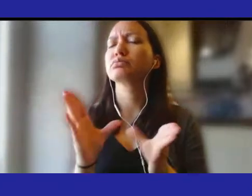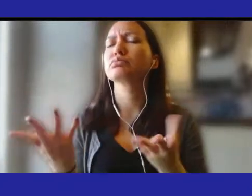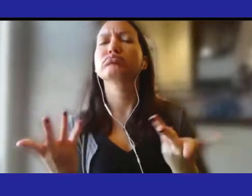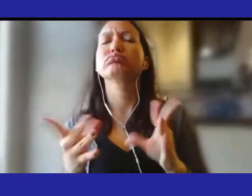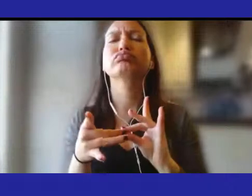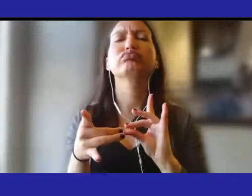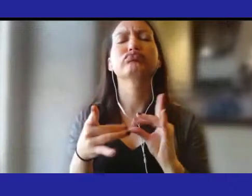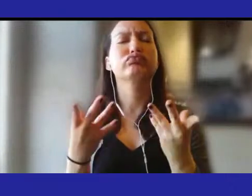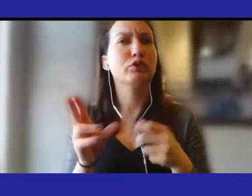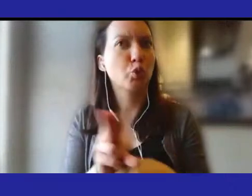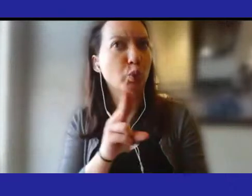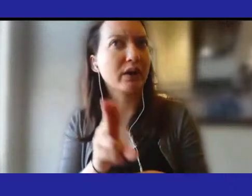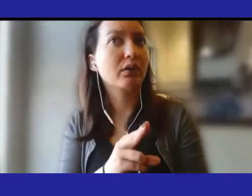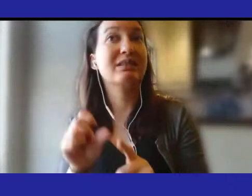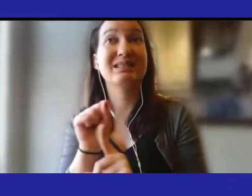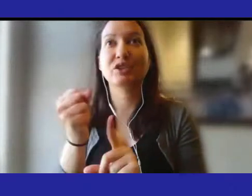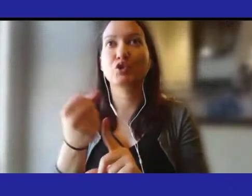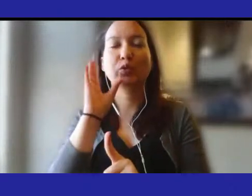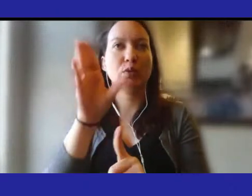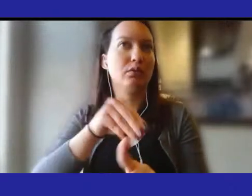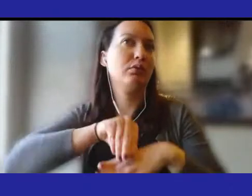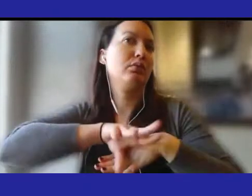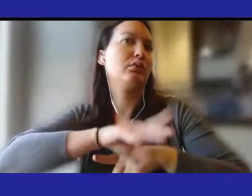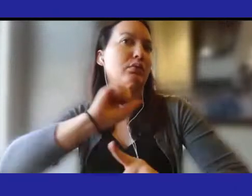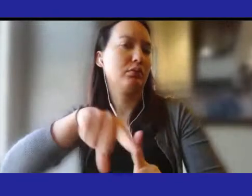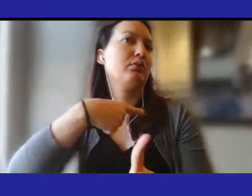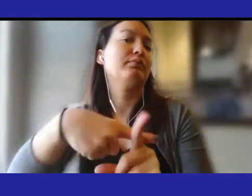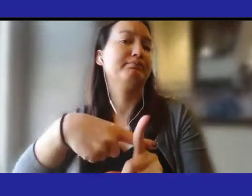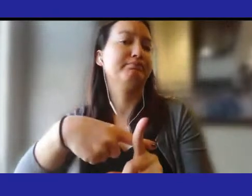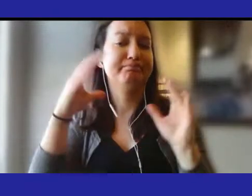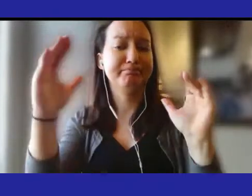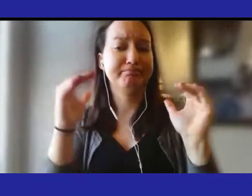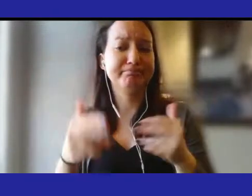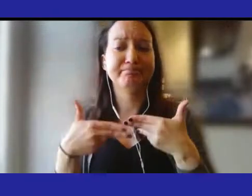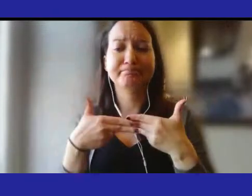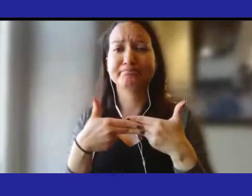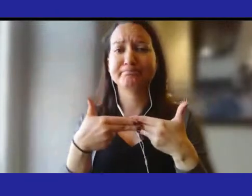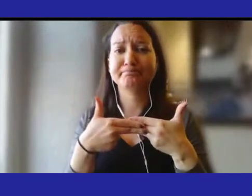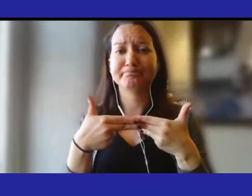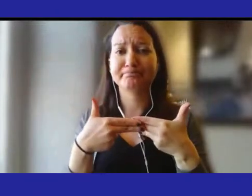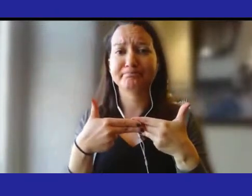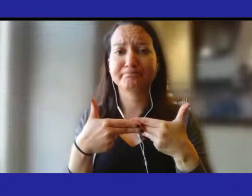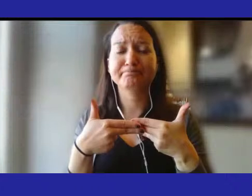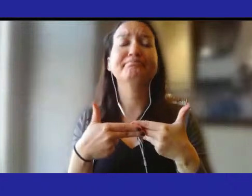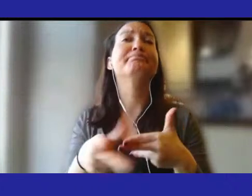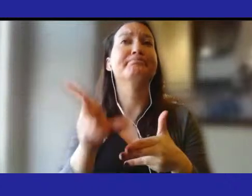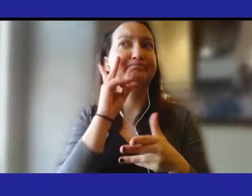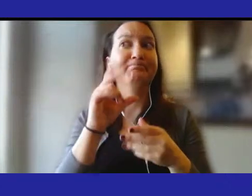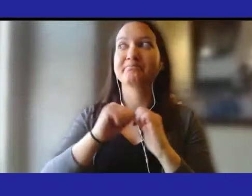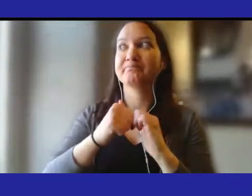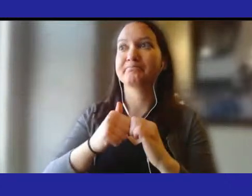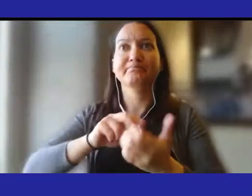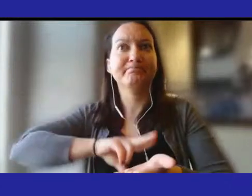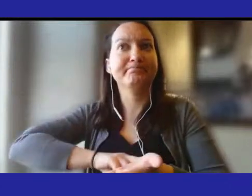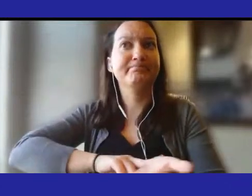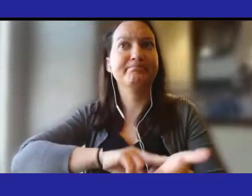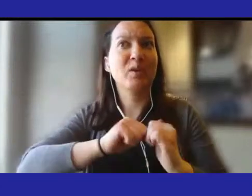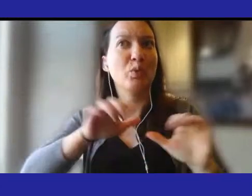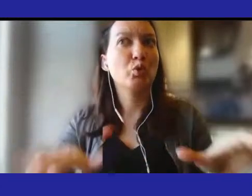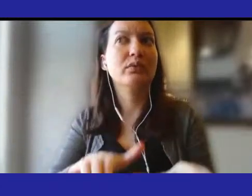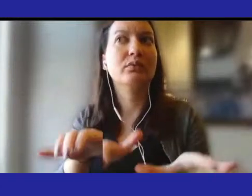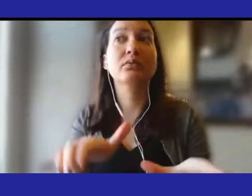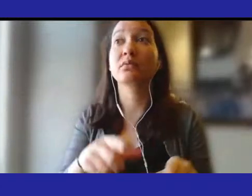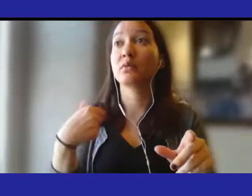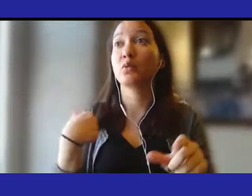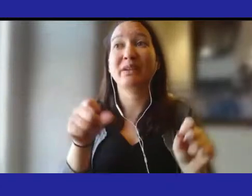that situation one that's going to make a difference. Next. And so we're looking to see how we're doing. And we have the ability to